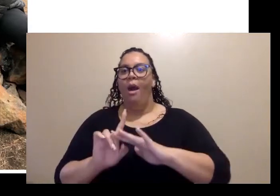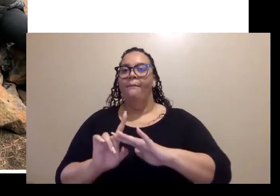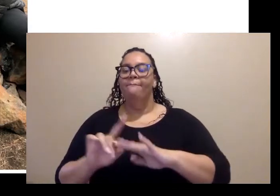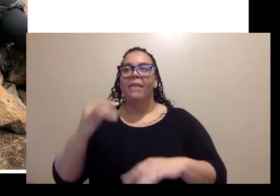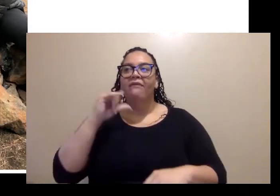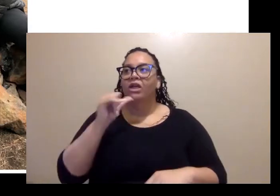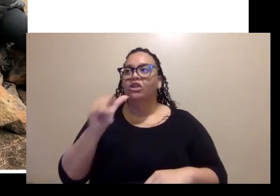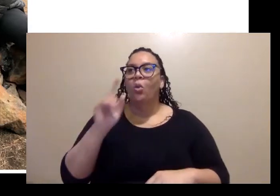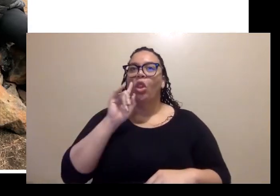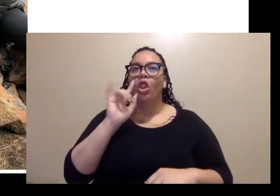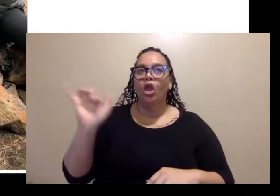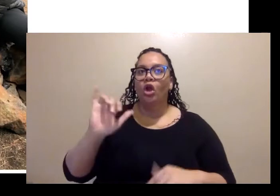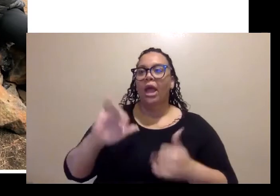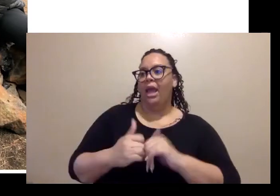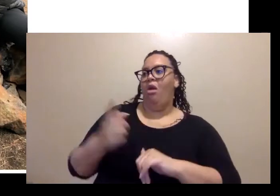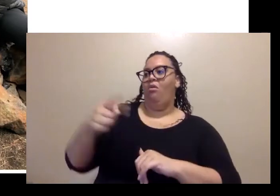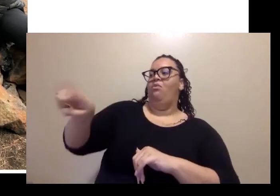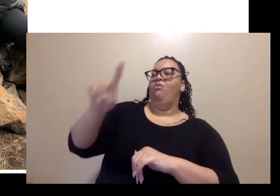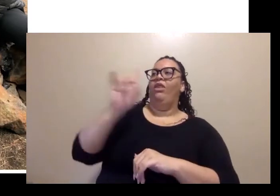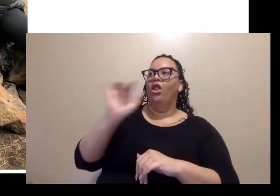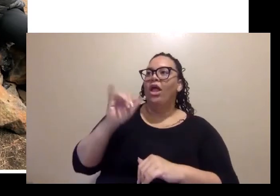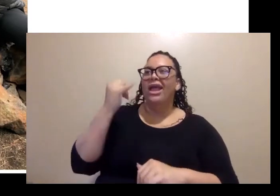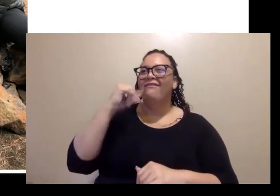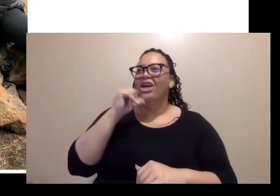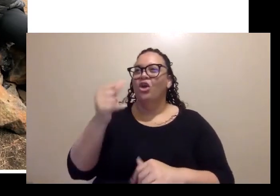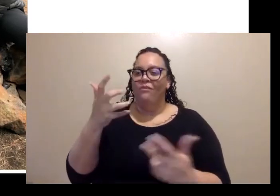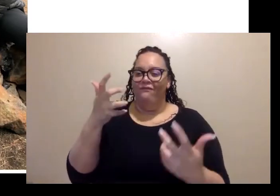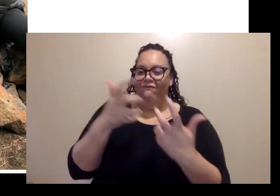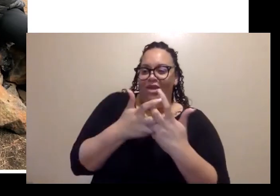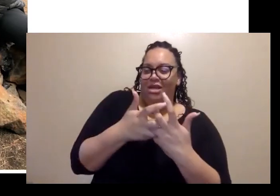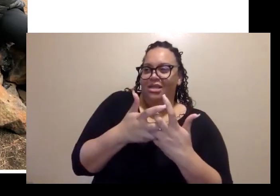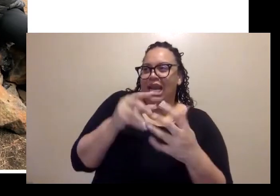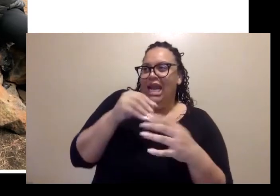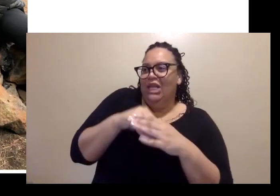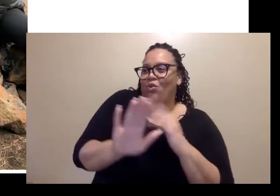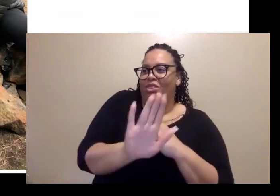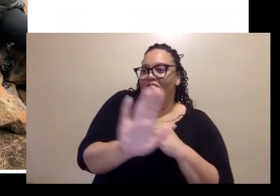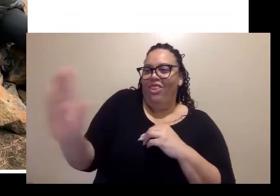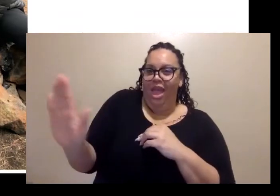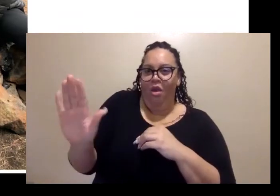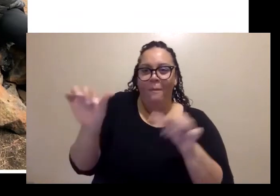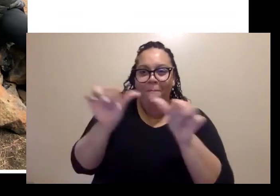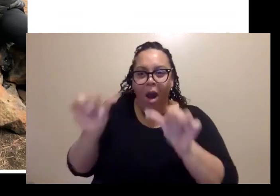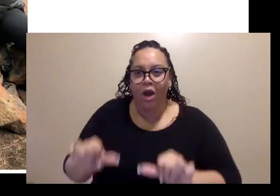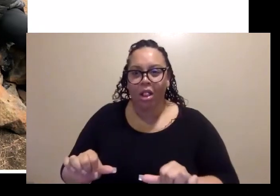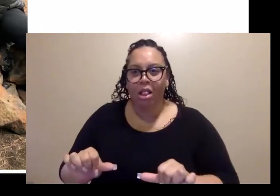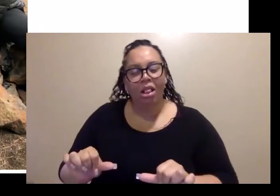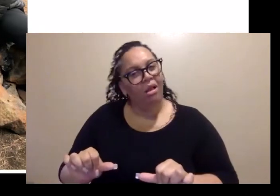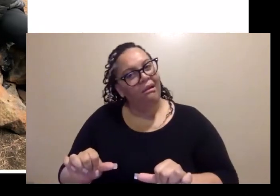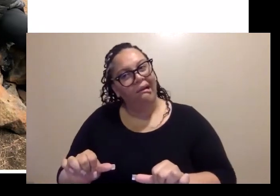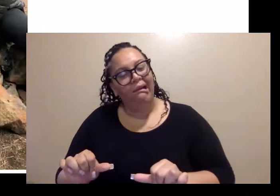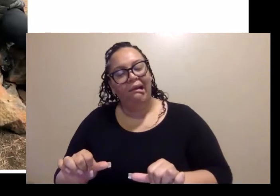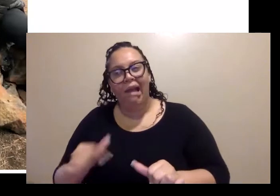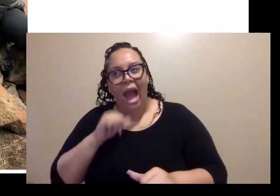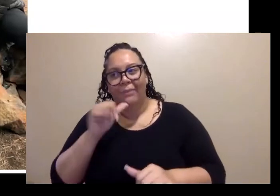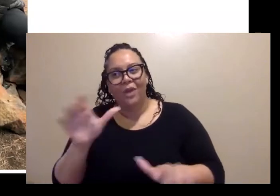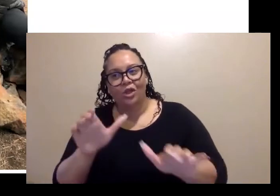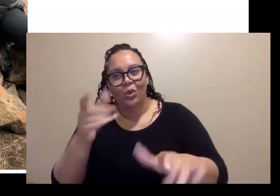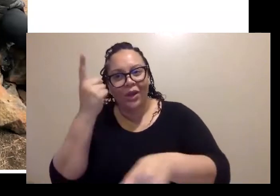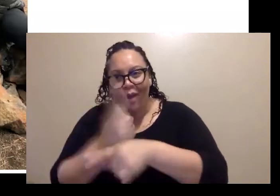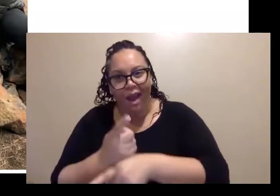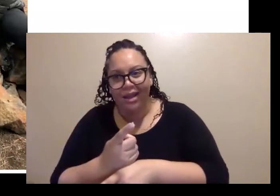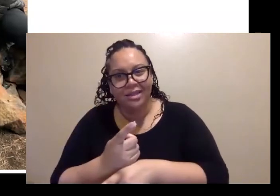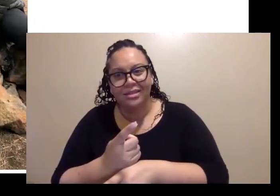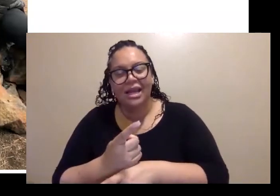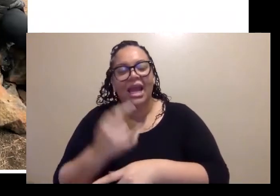type of gear, if I don't fit into this model, then I'm not necessarily doing it right? If I'm not going on a hard trek,